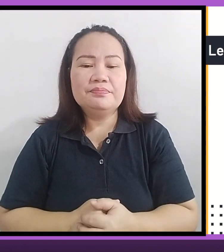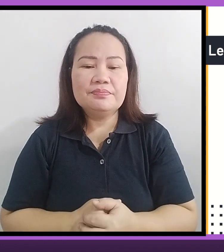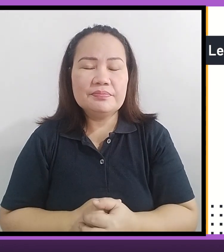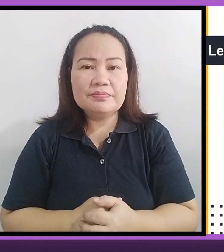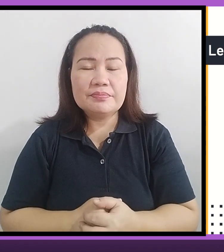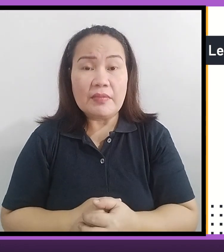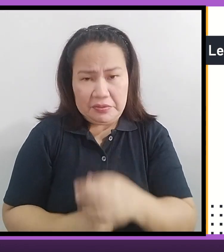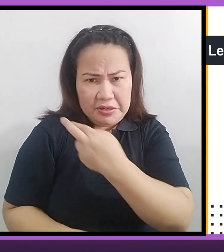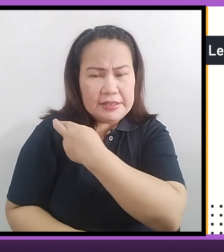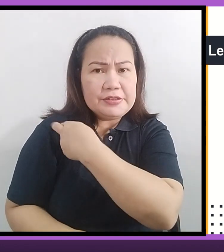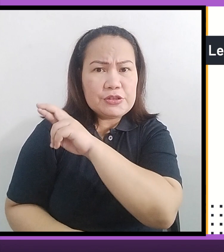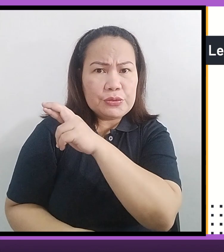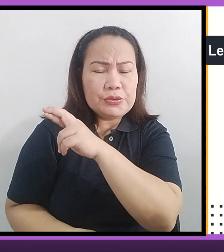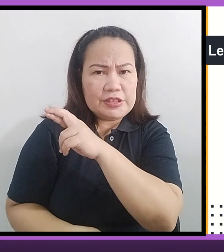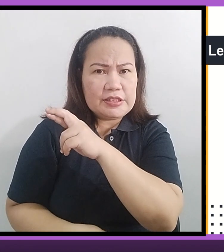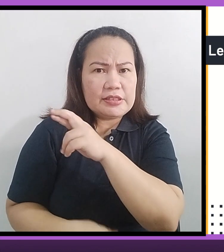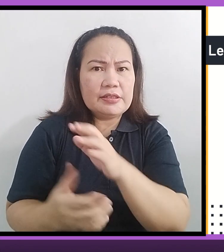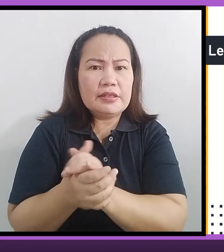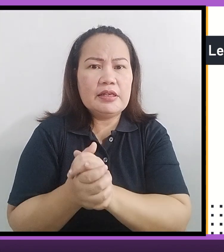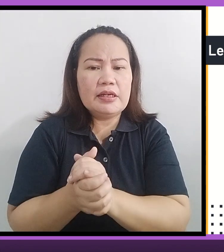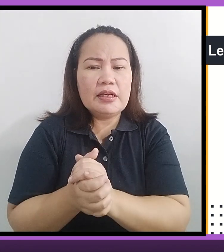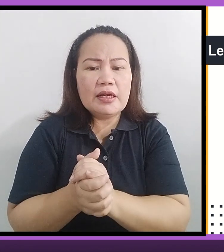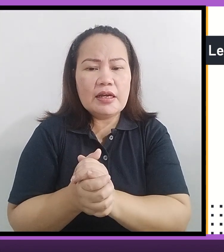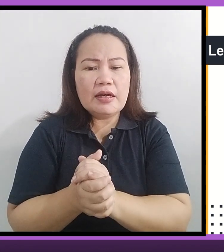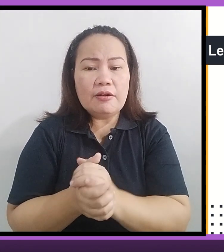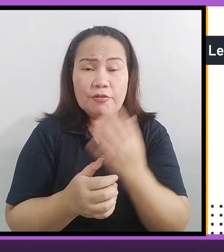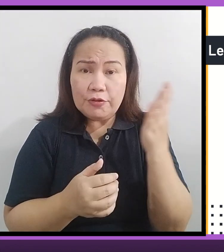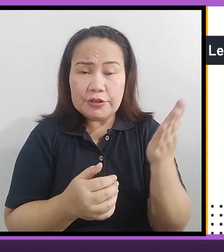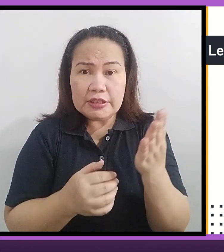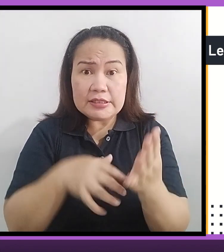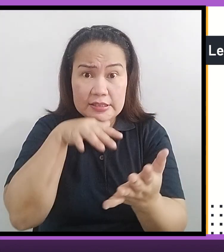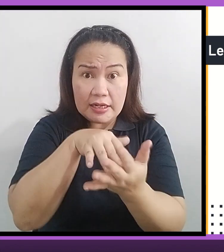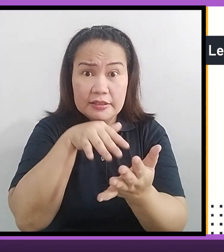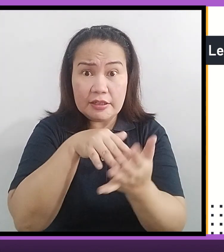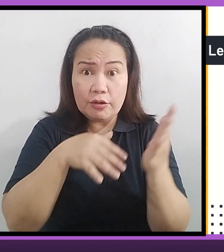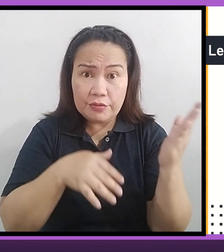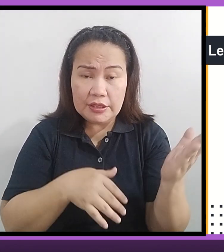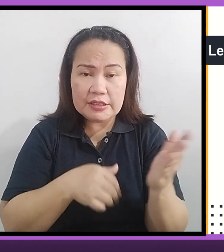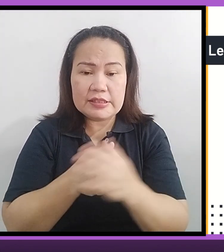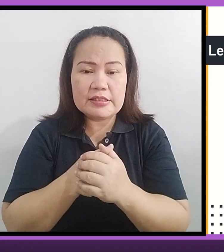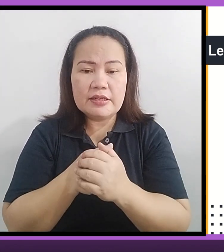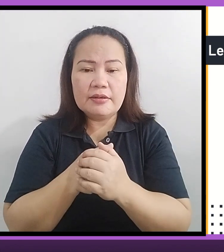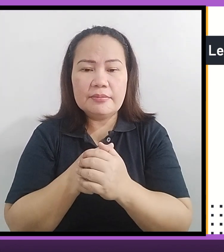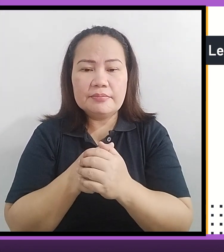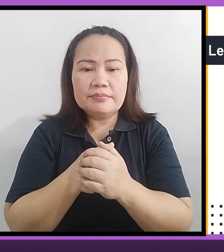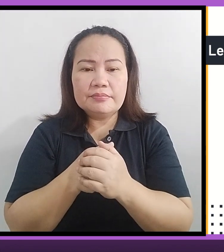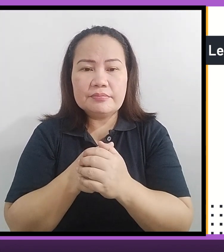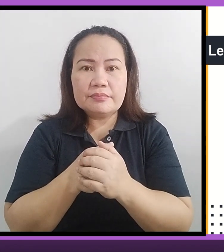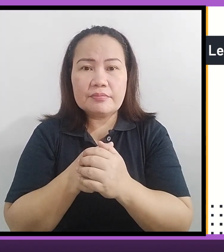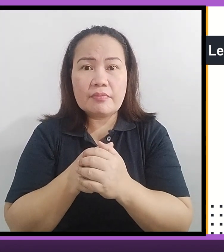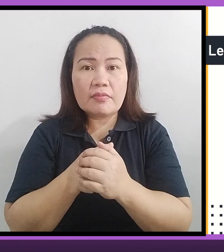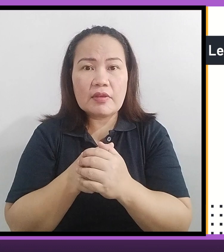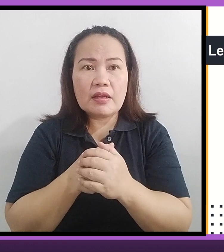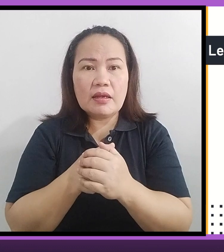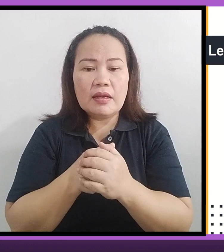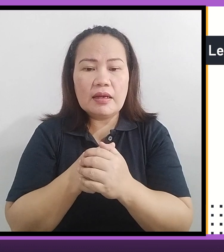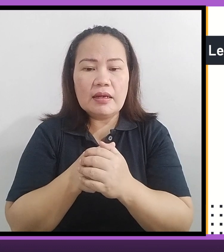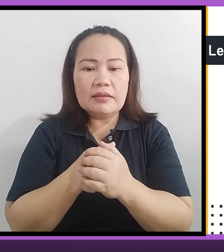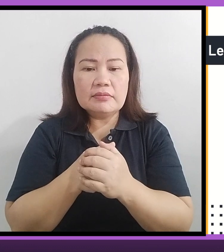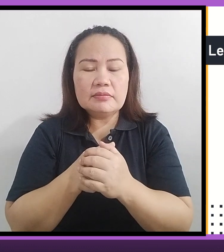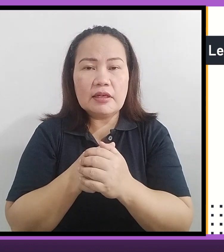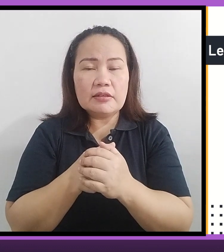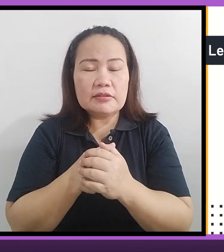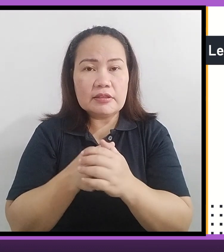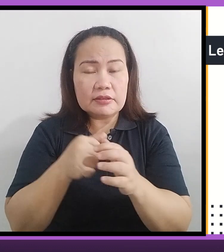status, religious affiliation. So for the study on the validity of the statement regarding effect of breakfast